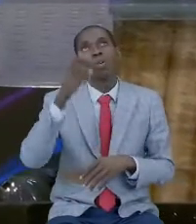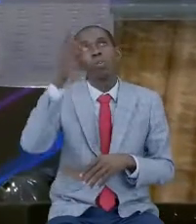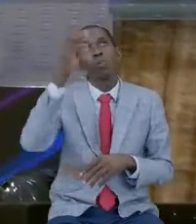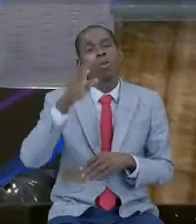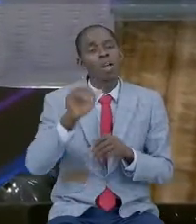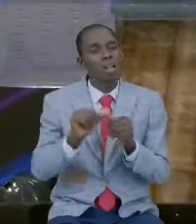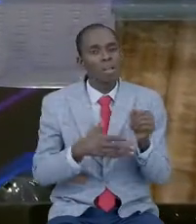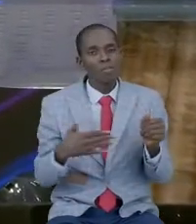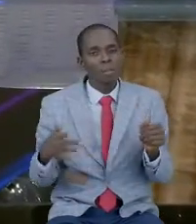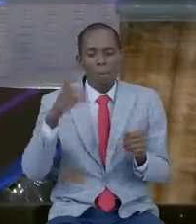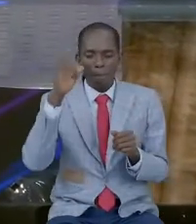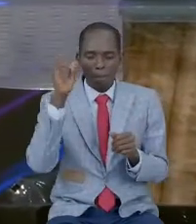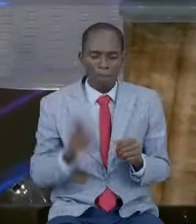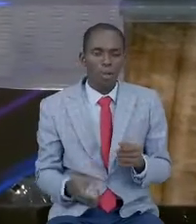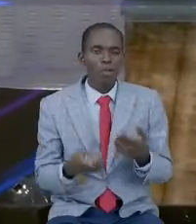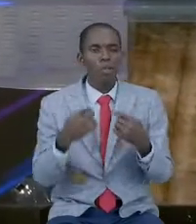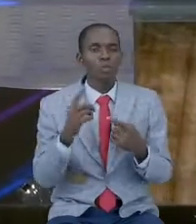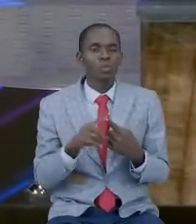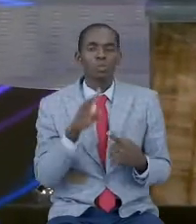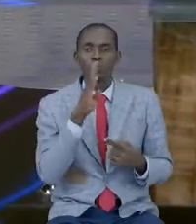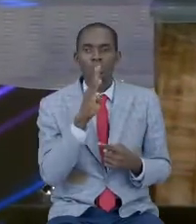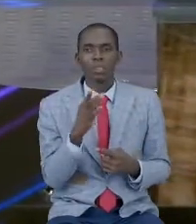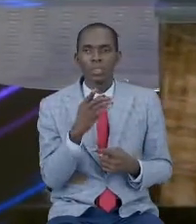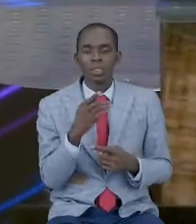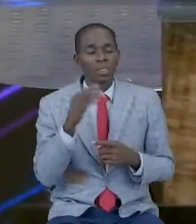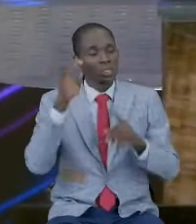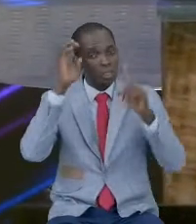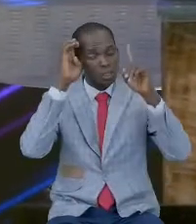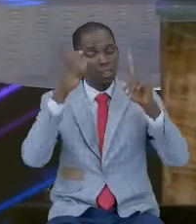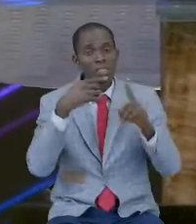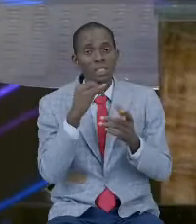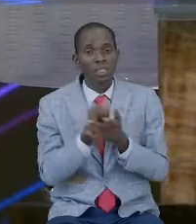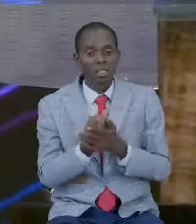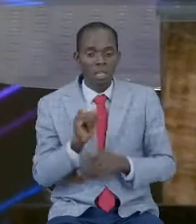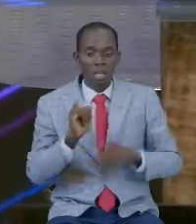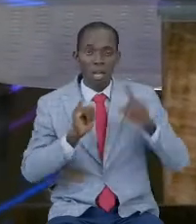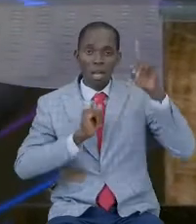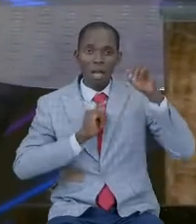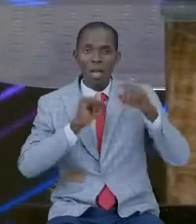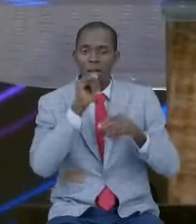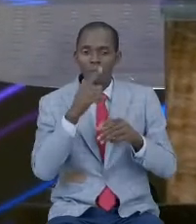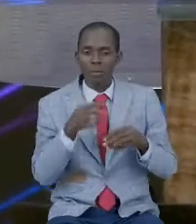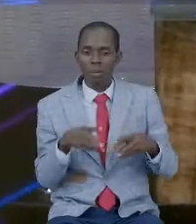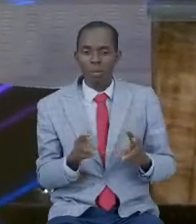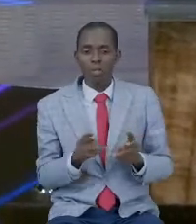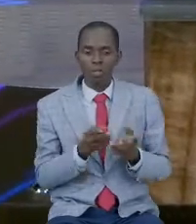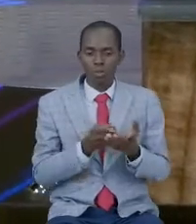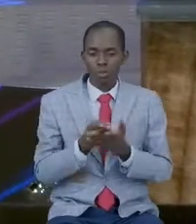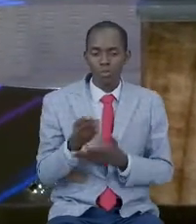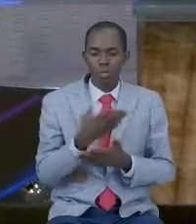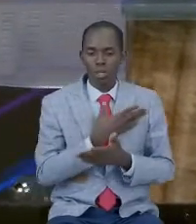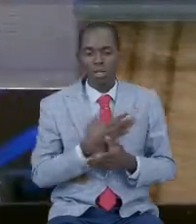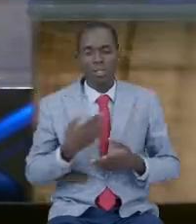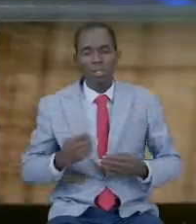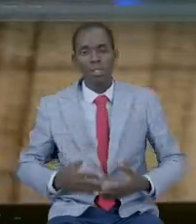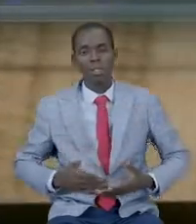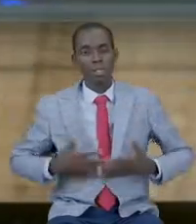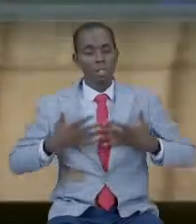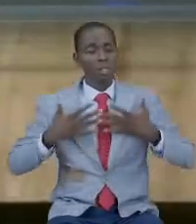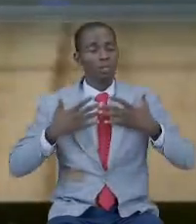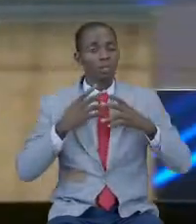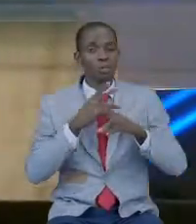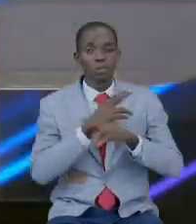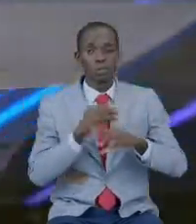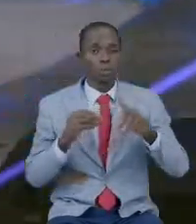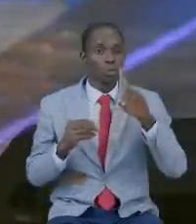be fulfilled. It said, I am the way, the truth, and the life. No man anywhere